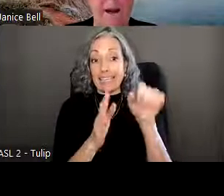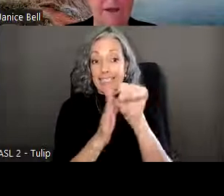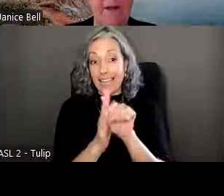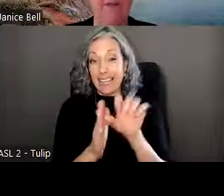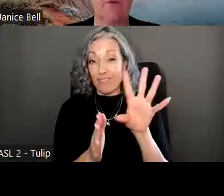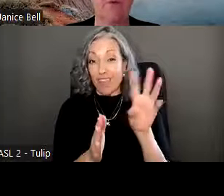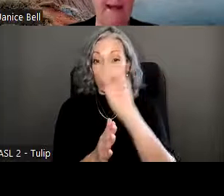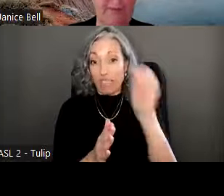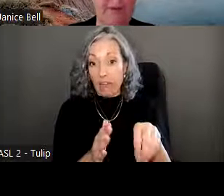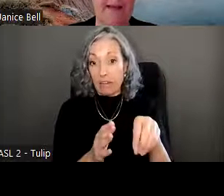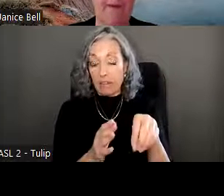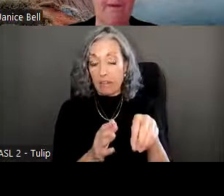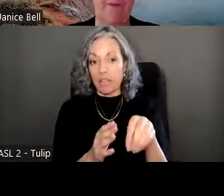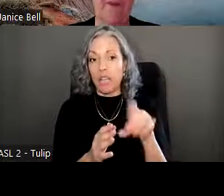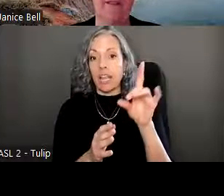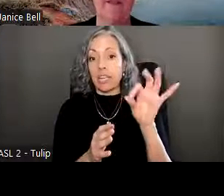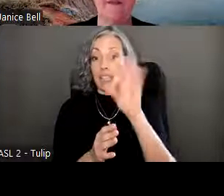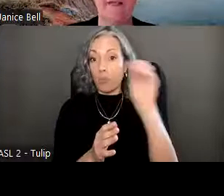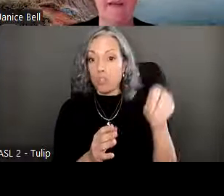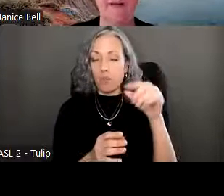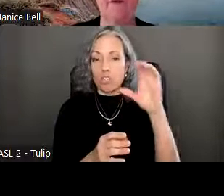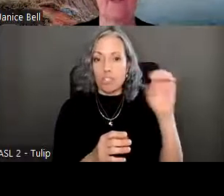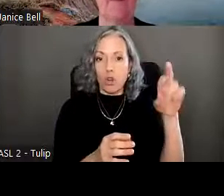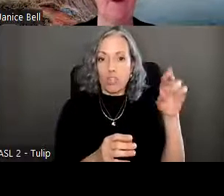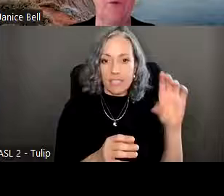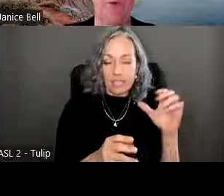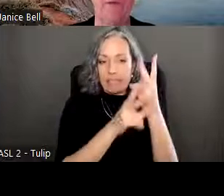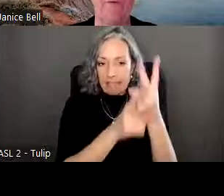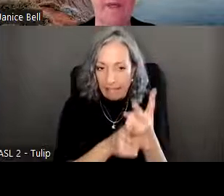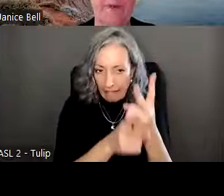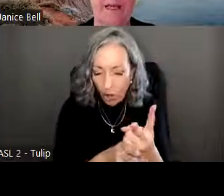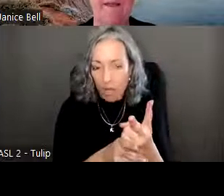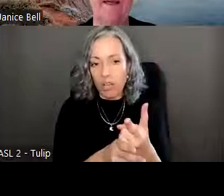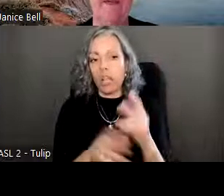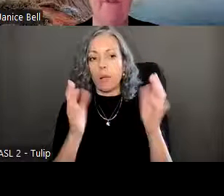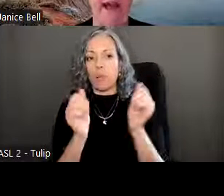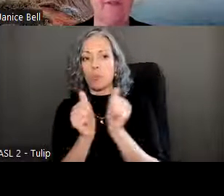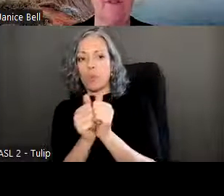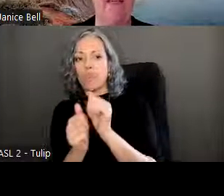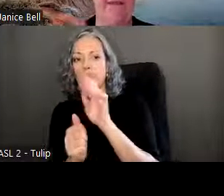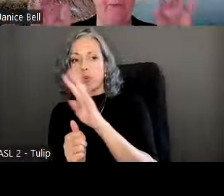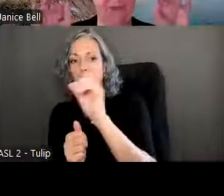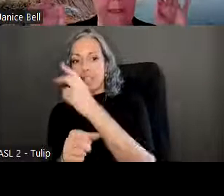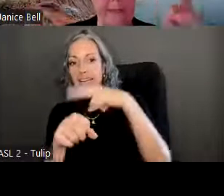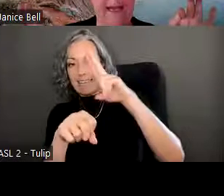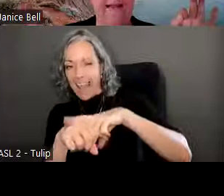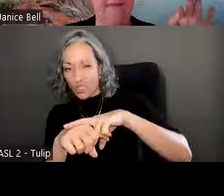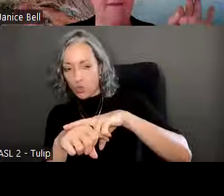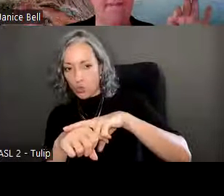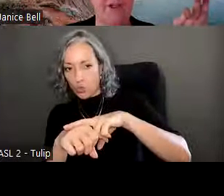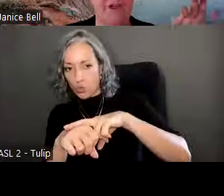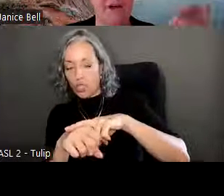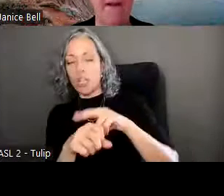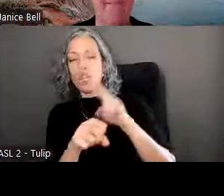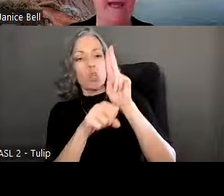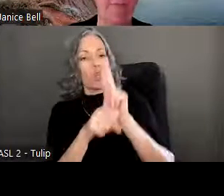is higher, so 90% for the CCRC caregivers compared to only 40% in the national data, and that was using exactly the